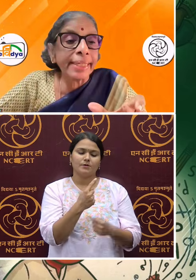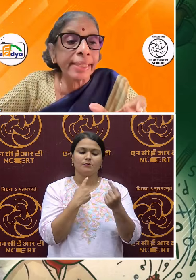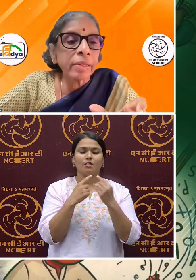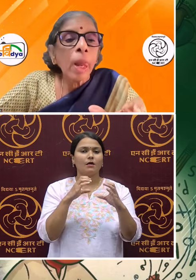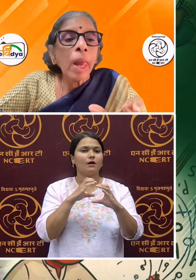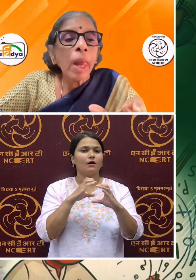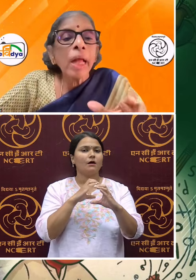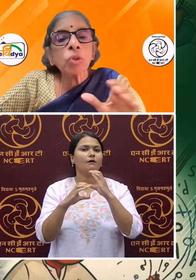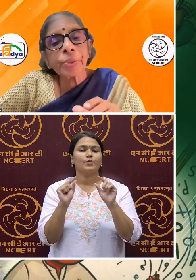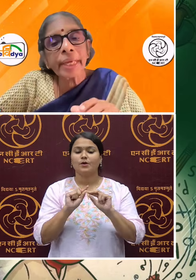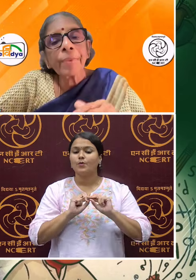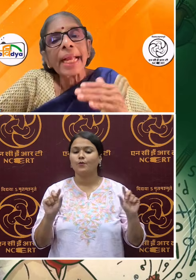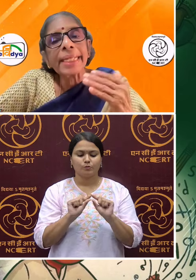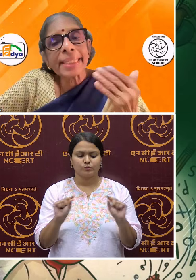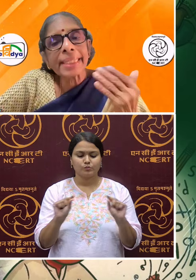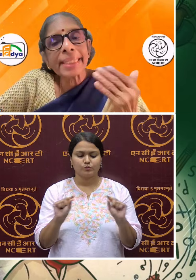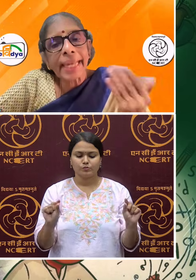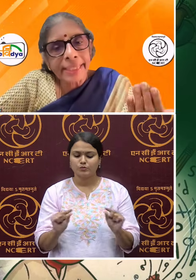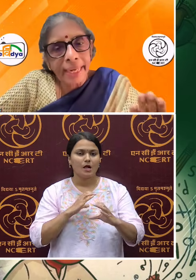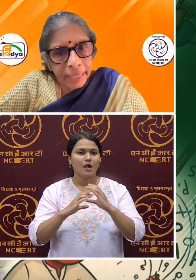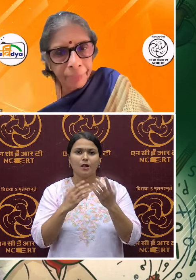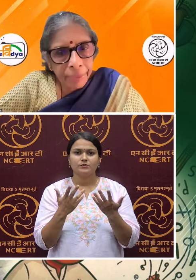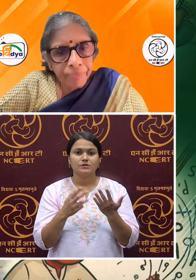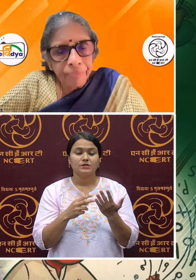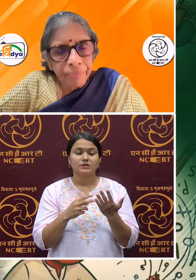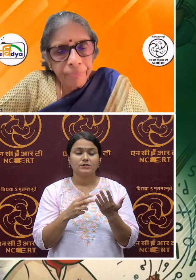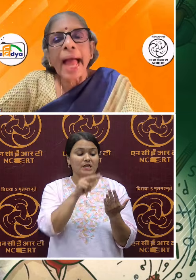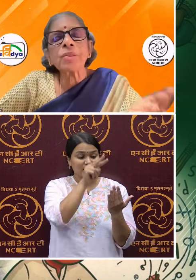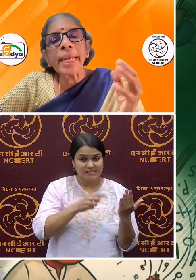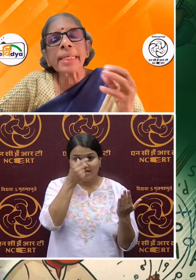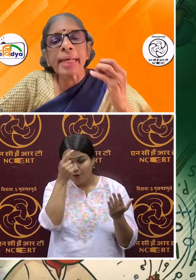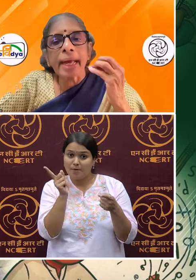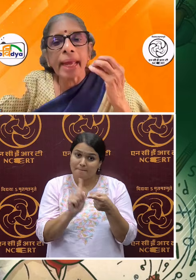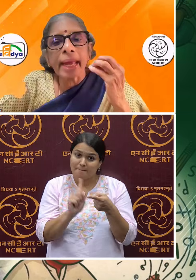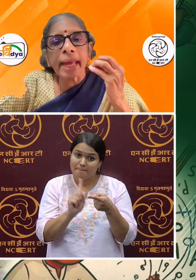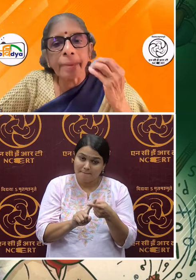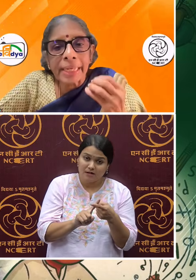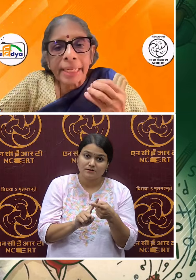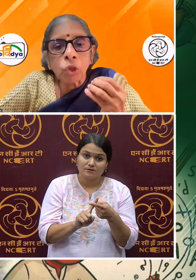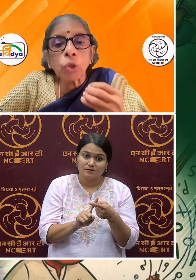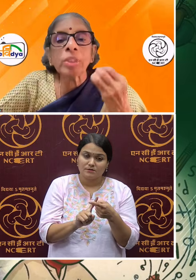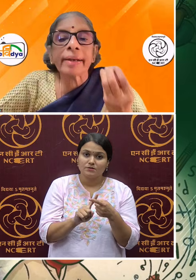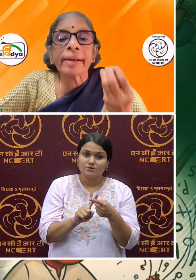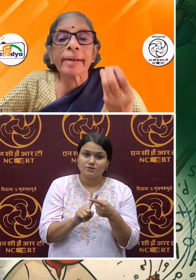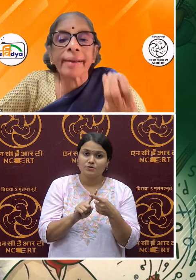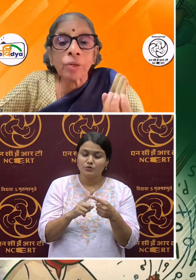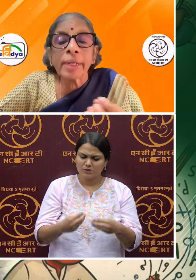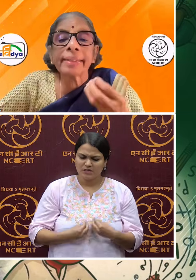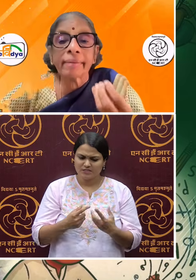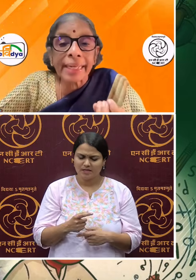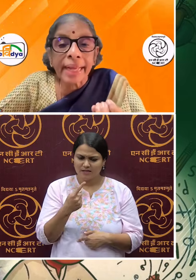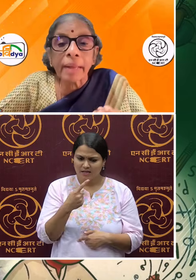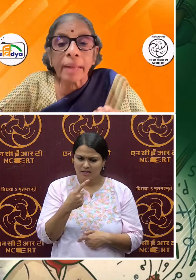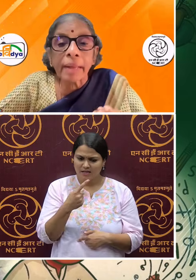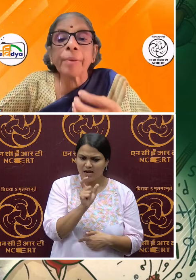full sentences. So you see, dyslexia, reading problem, as well as the ability to use the right word